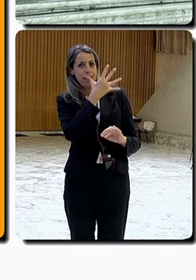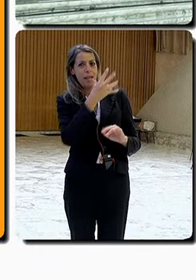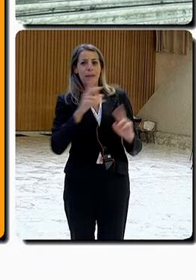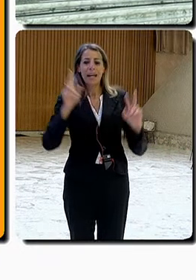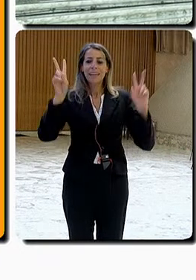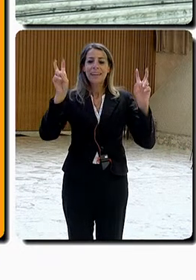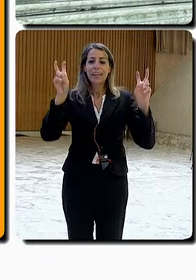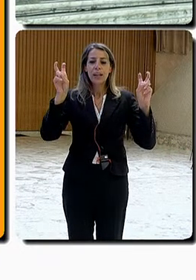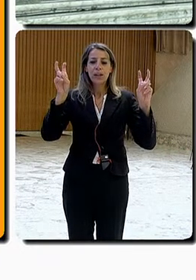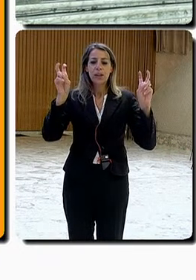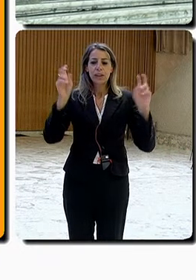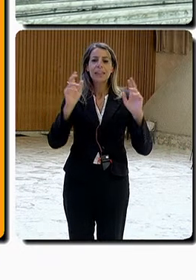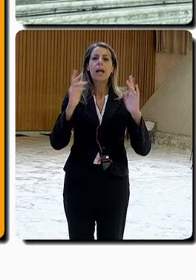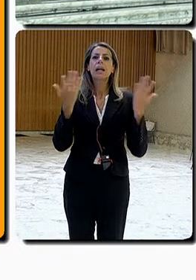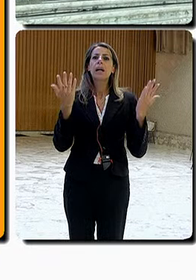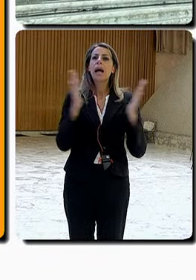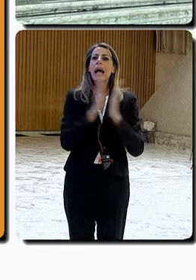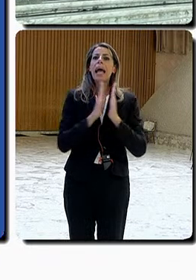got the clicker, right? Yeah.